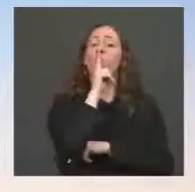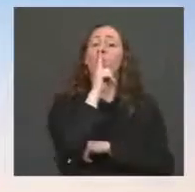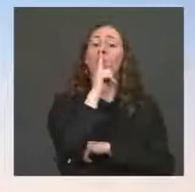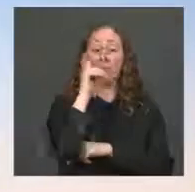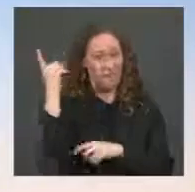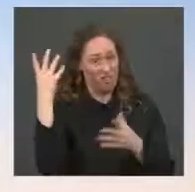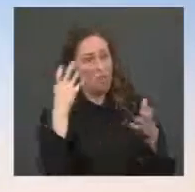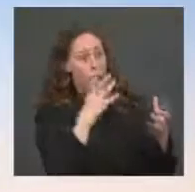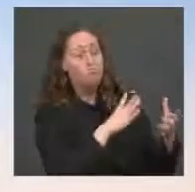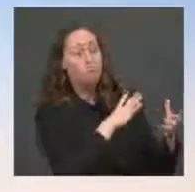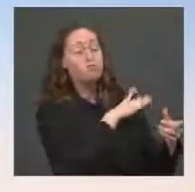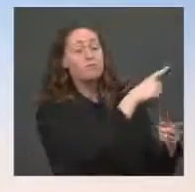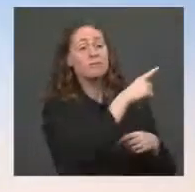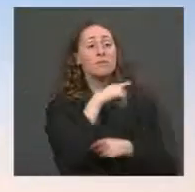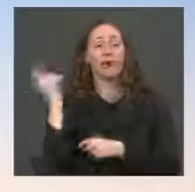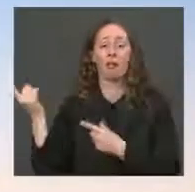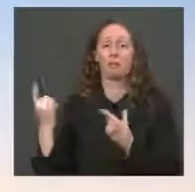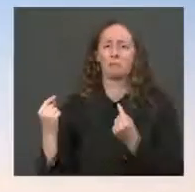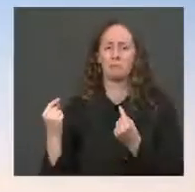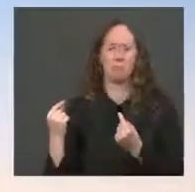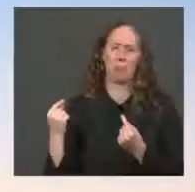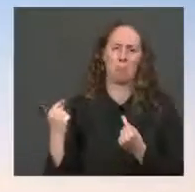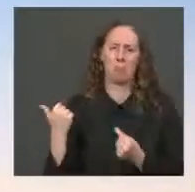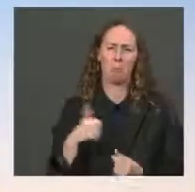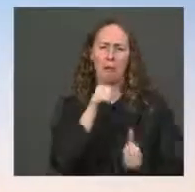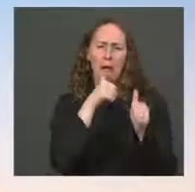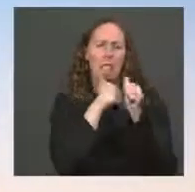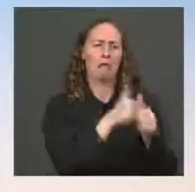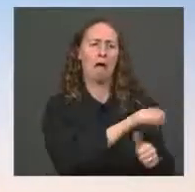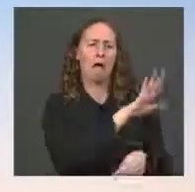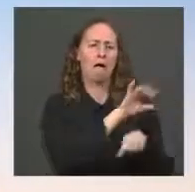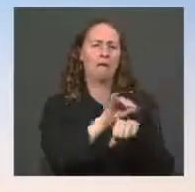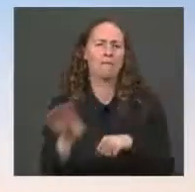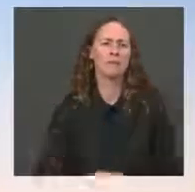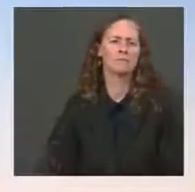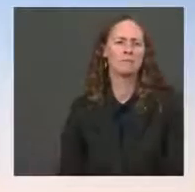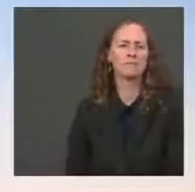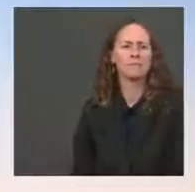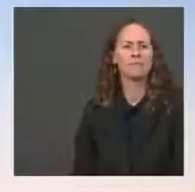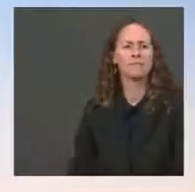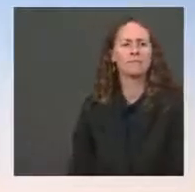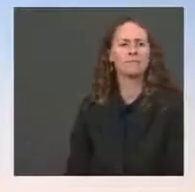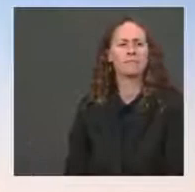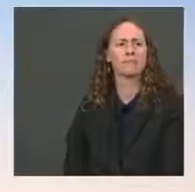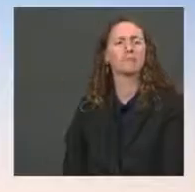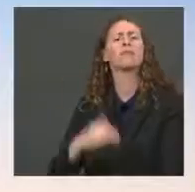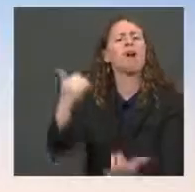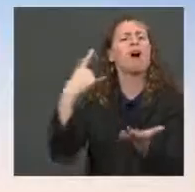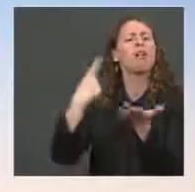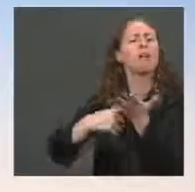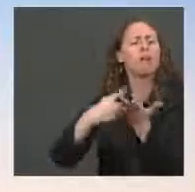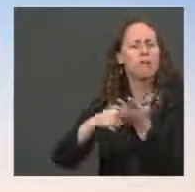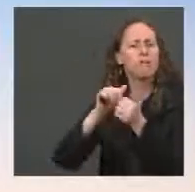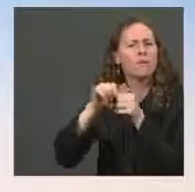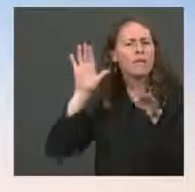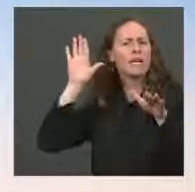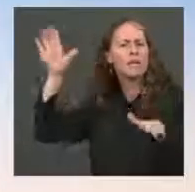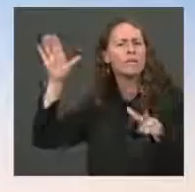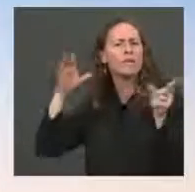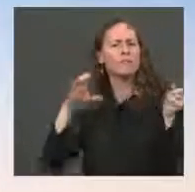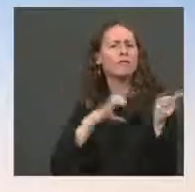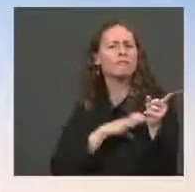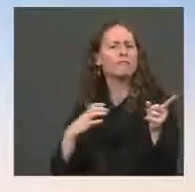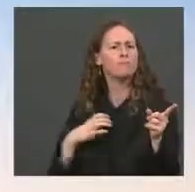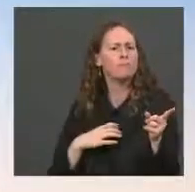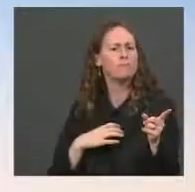Nassar situation and the testimony with Congress, you know, Simone Biles delivered powerful testimony saying enough is enough, and I didn't hear you address